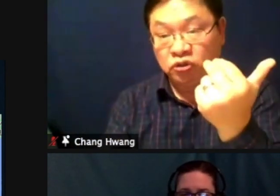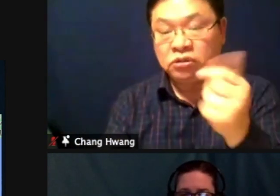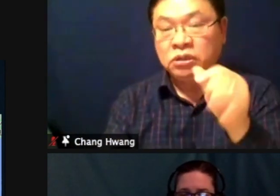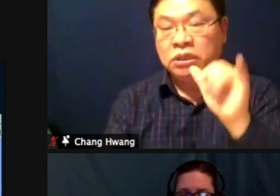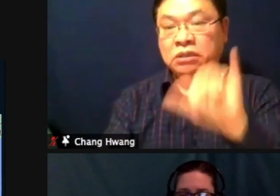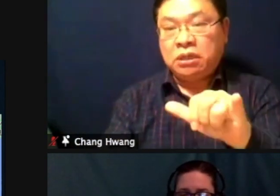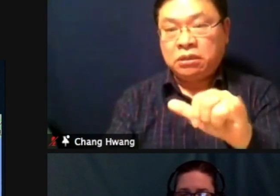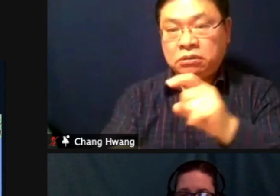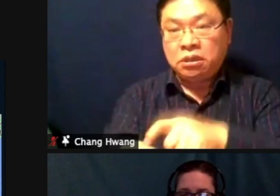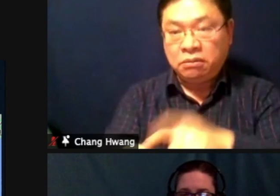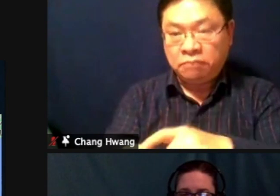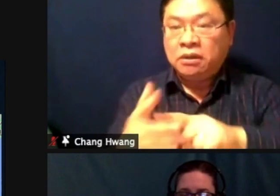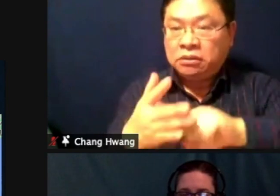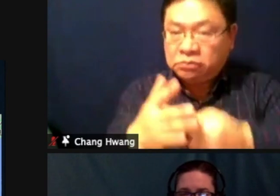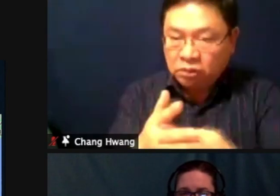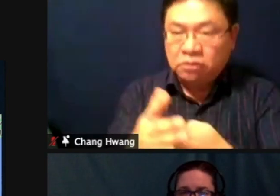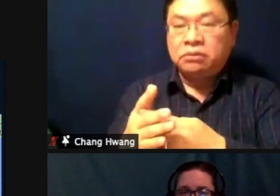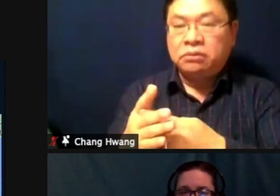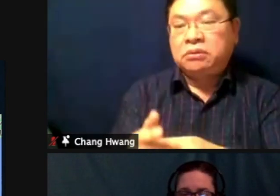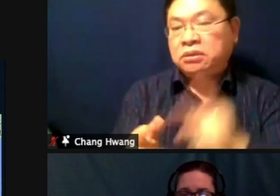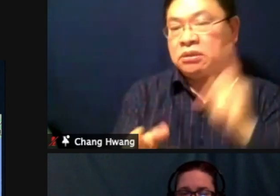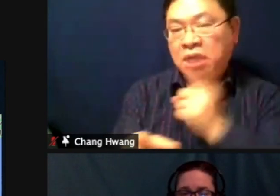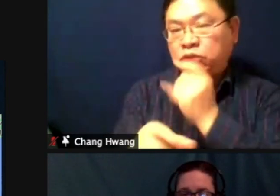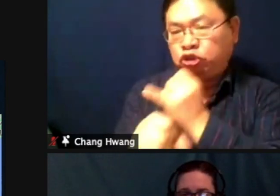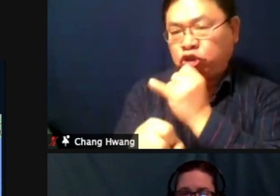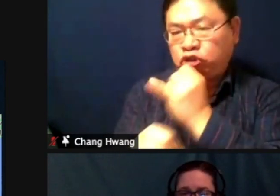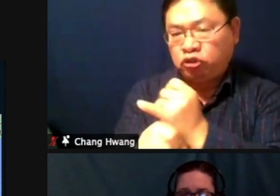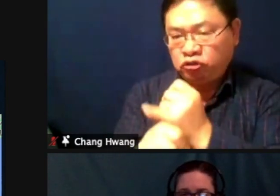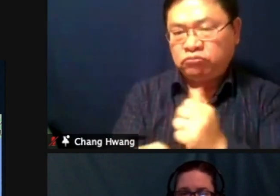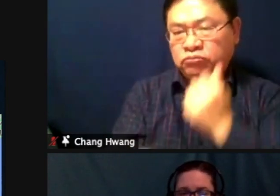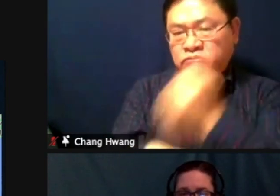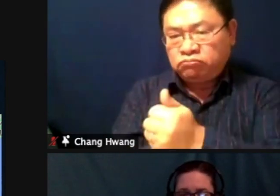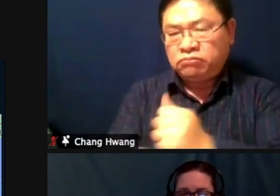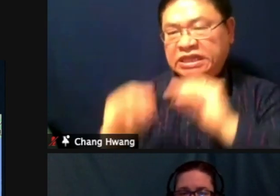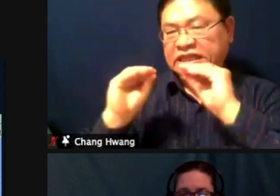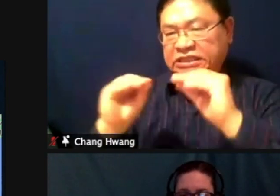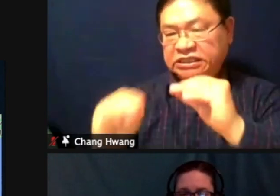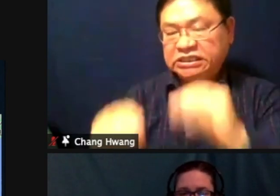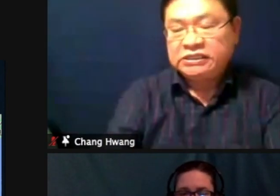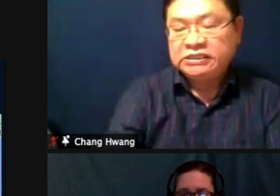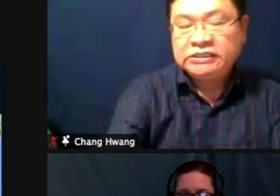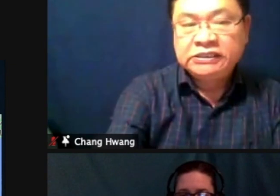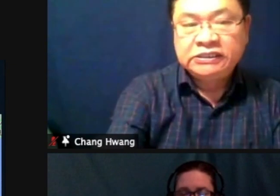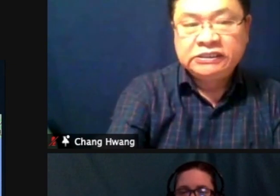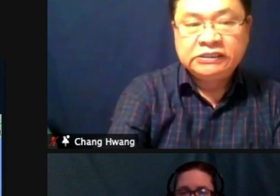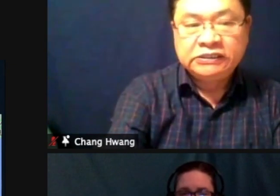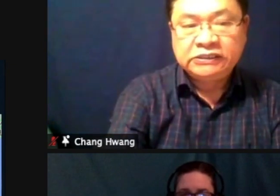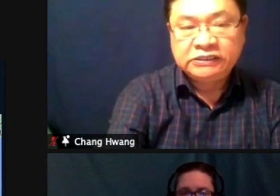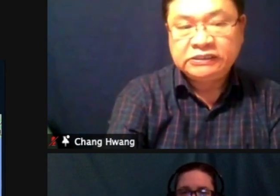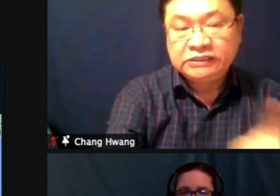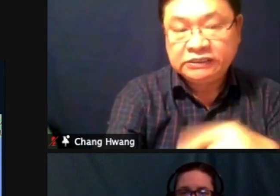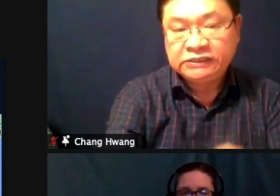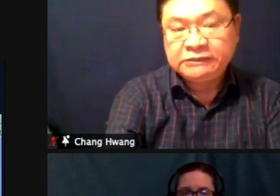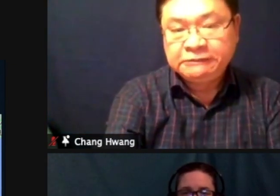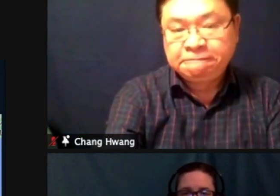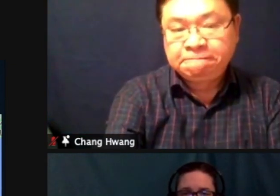to educate them, they were brought there. So in 1913, that began the foundation of the deaf and